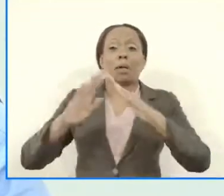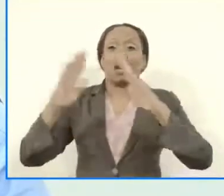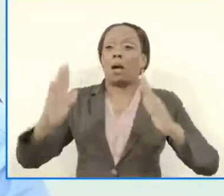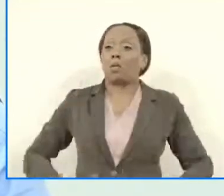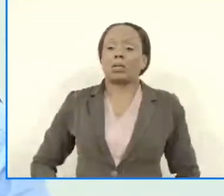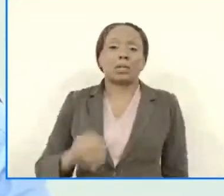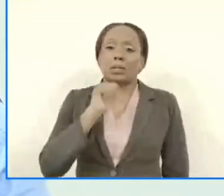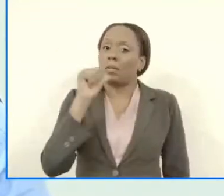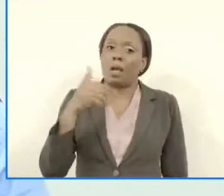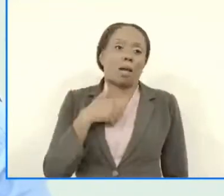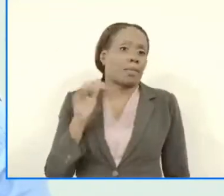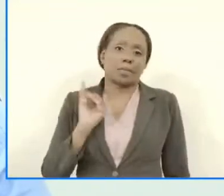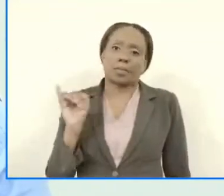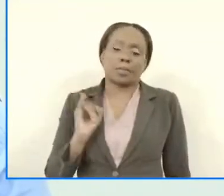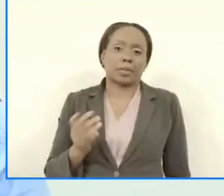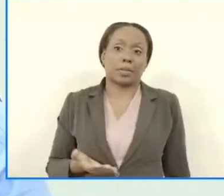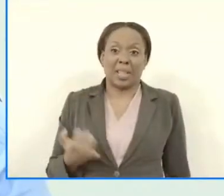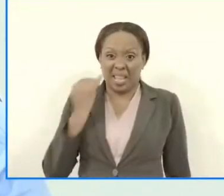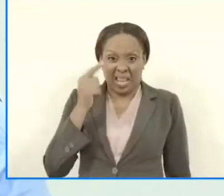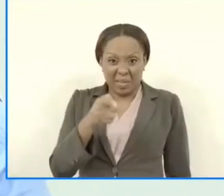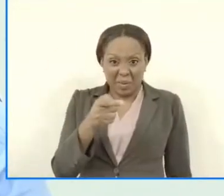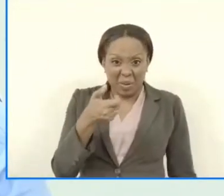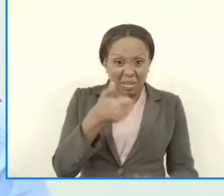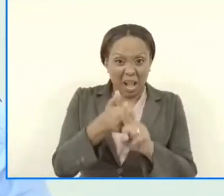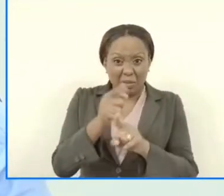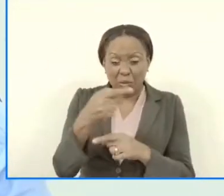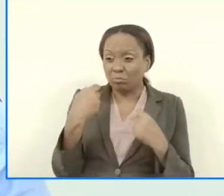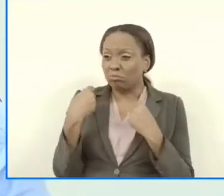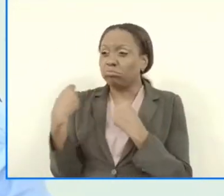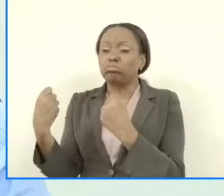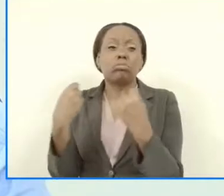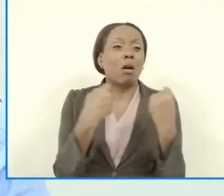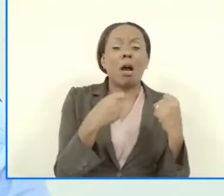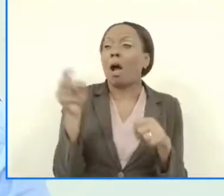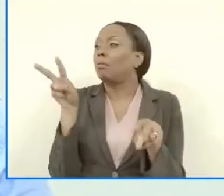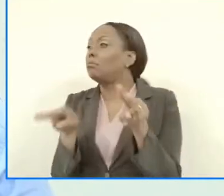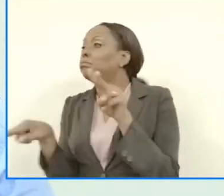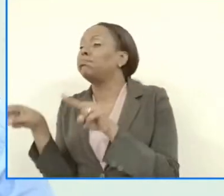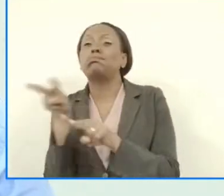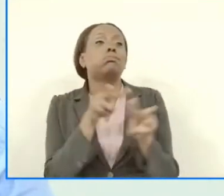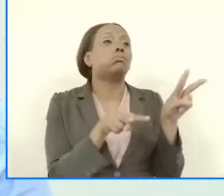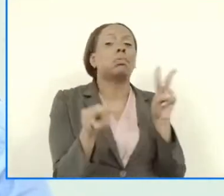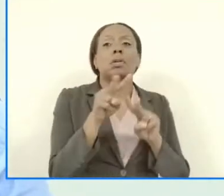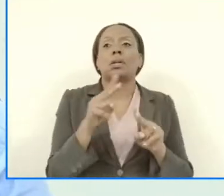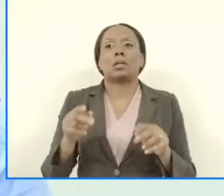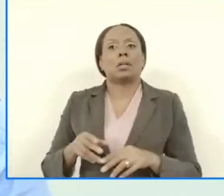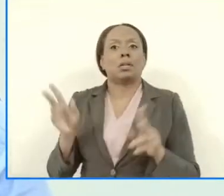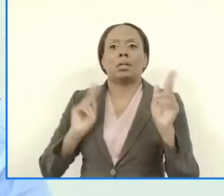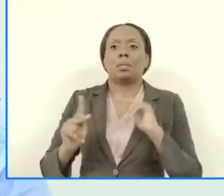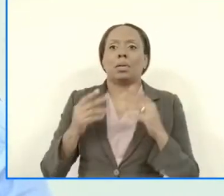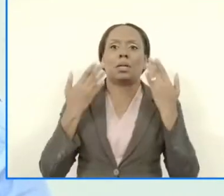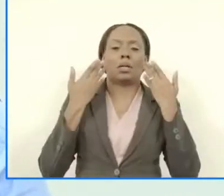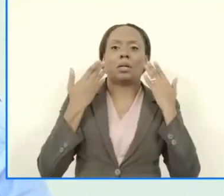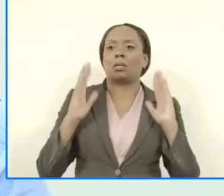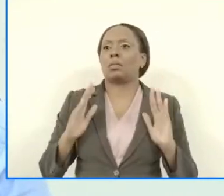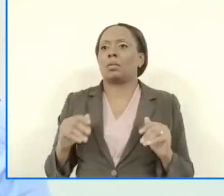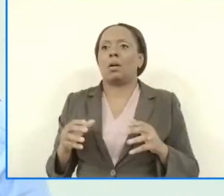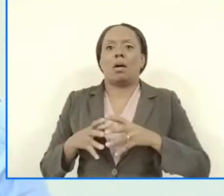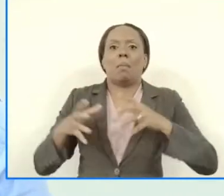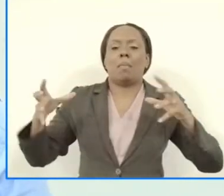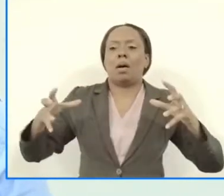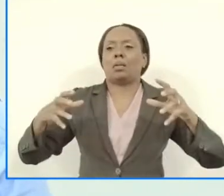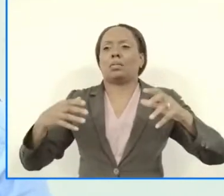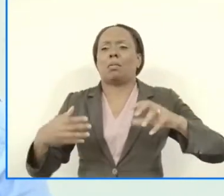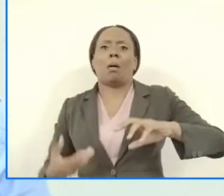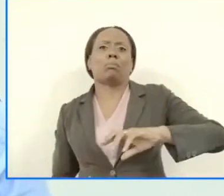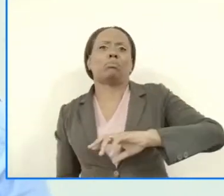urge you, just drive around Barbados and look. And people may not know exactly what $1 million looks like, but you will know